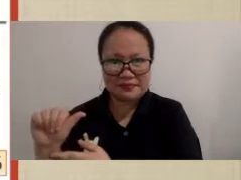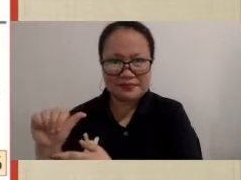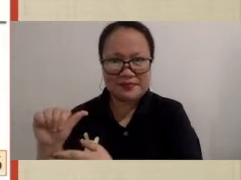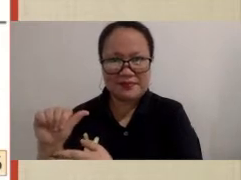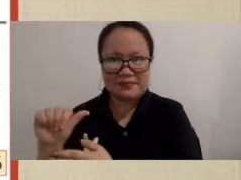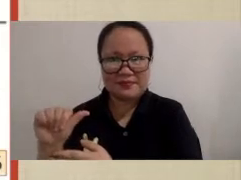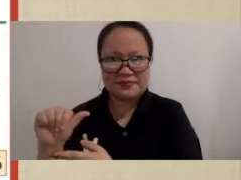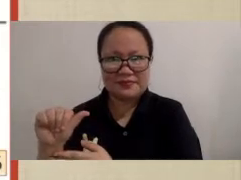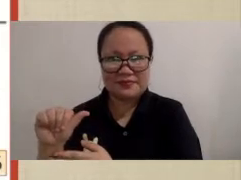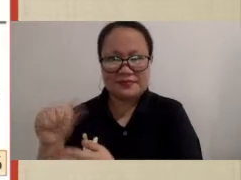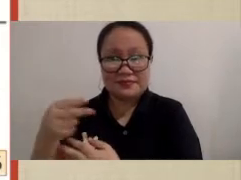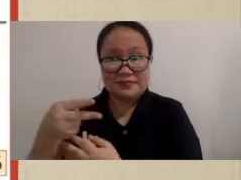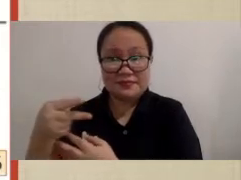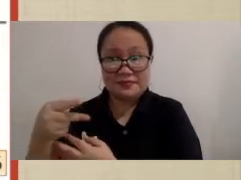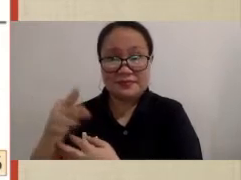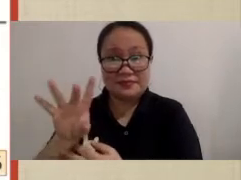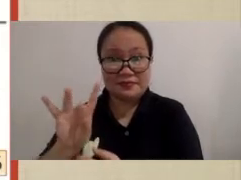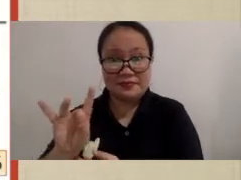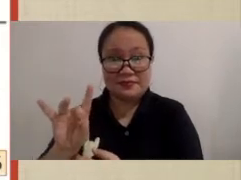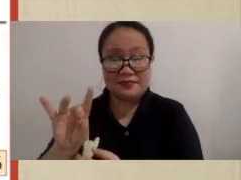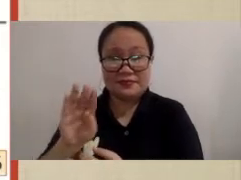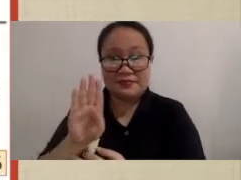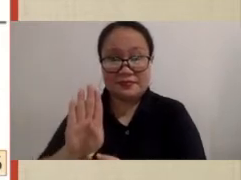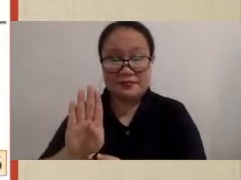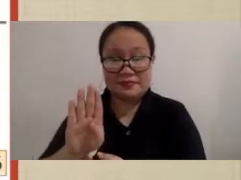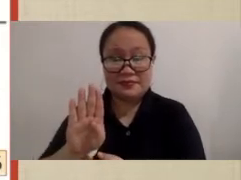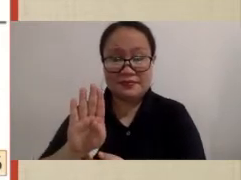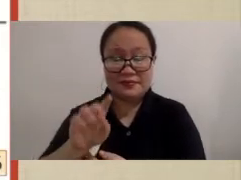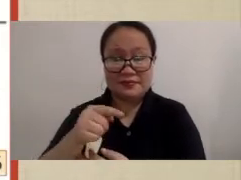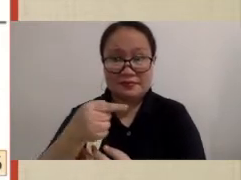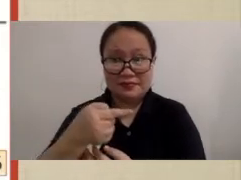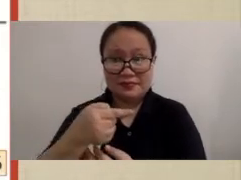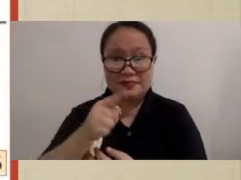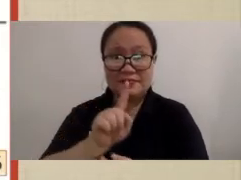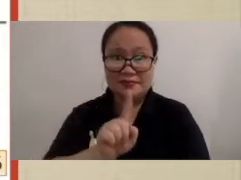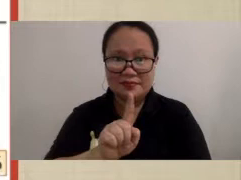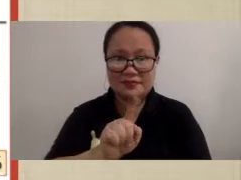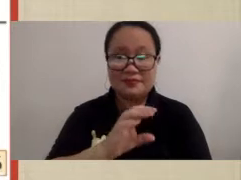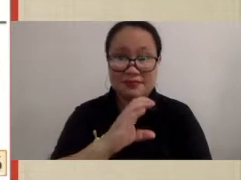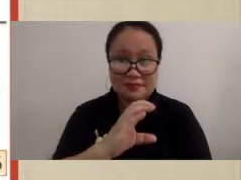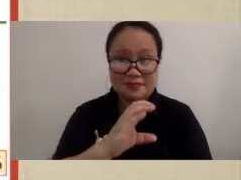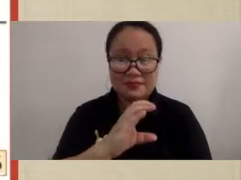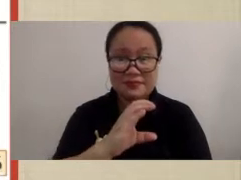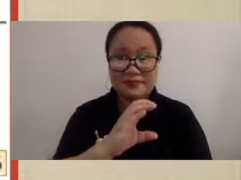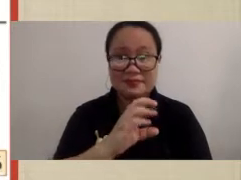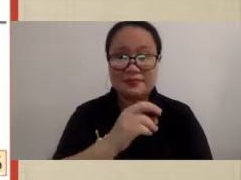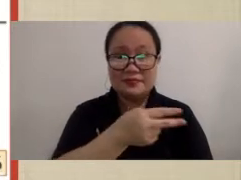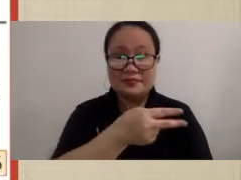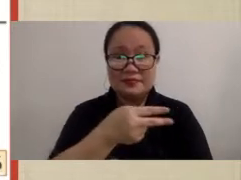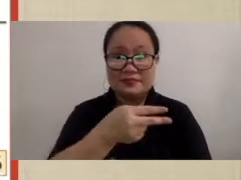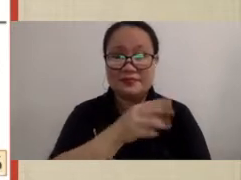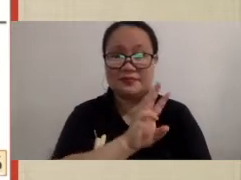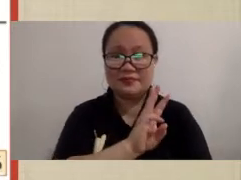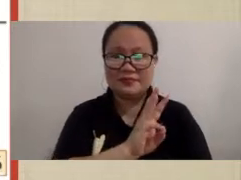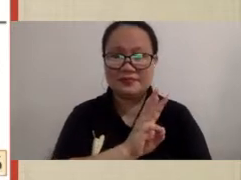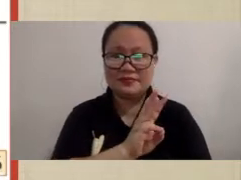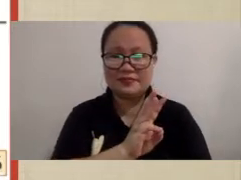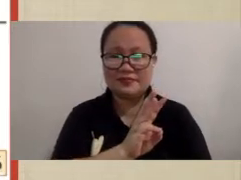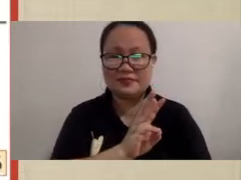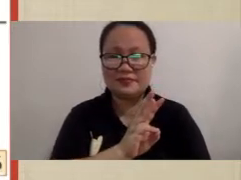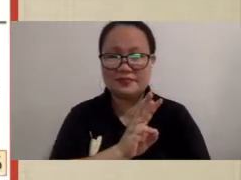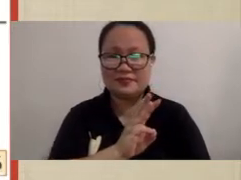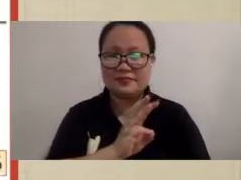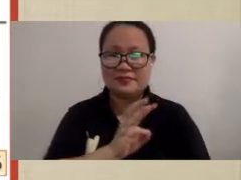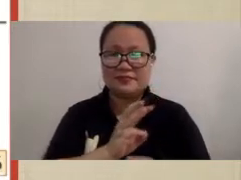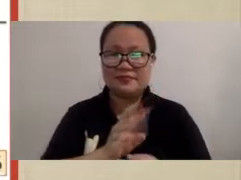So we will now have the value of a, which is 8, b is equal to negative 1, and c is